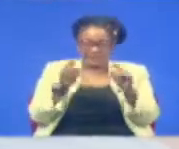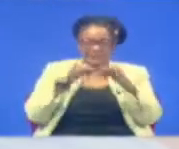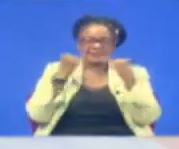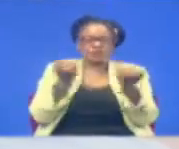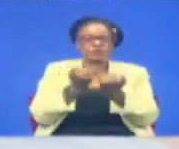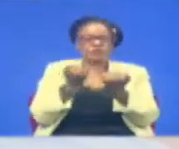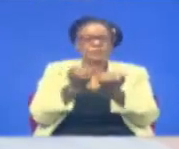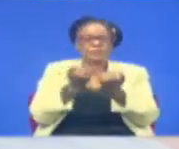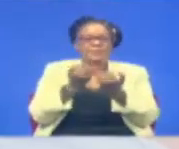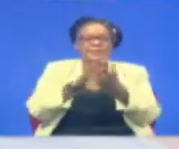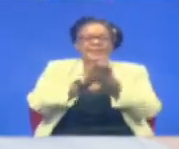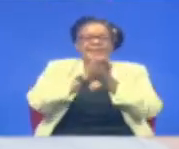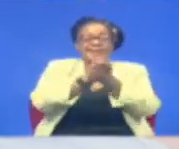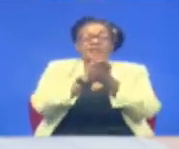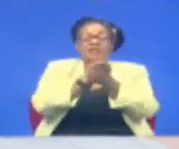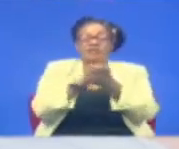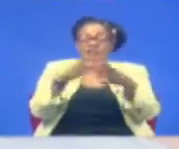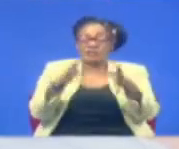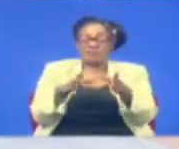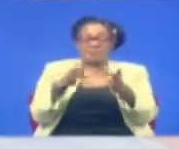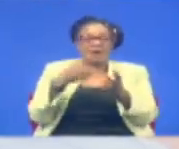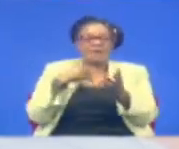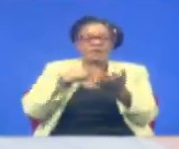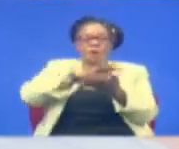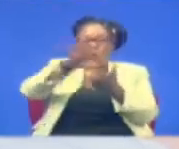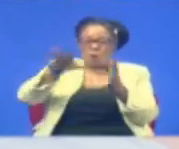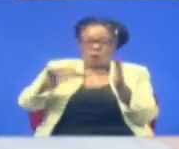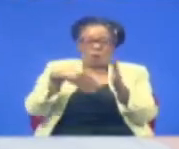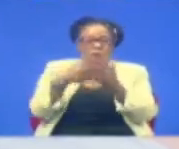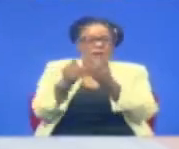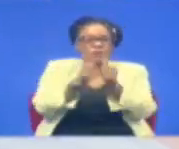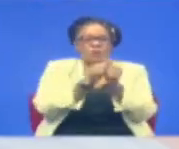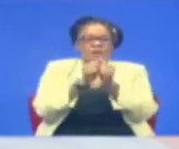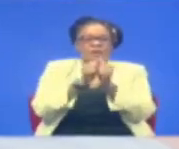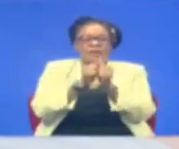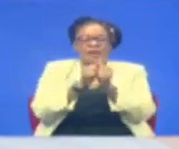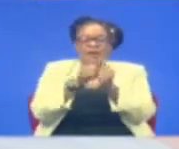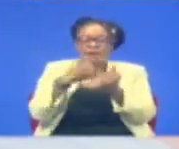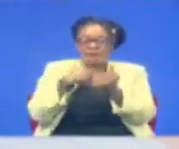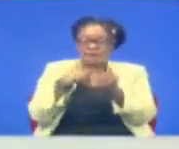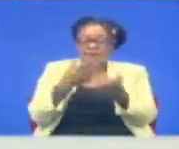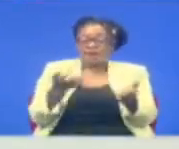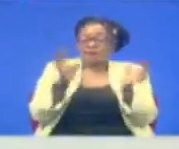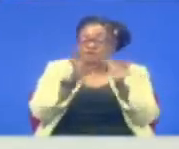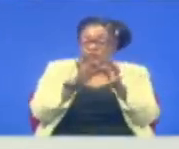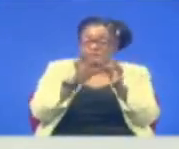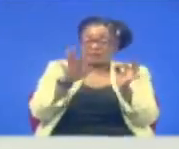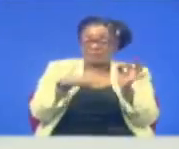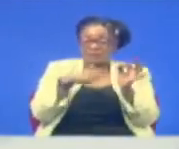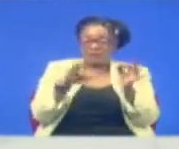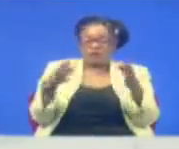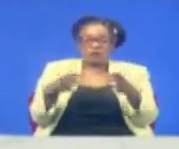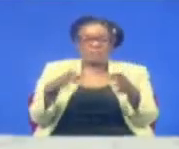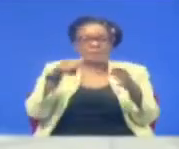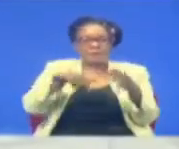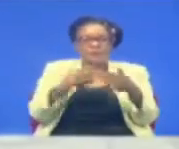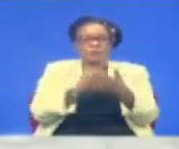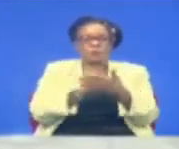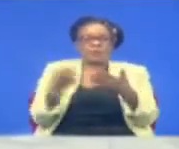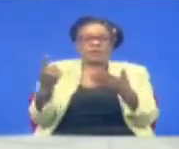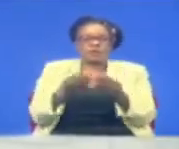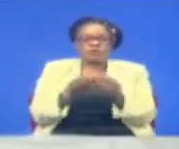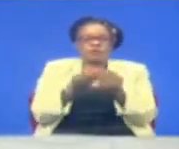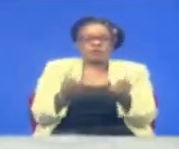handshake team bringing together all its proponents are now pushing for a joint parliamentary group meeting this week to iron out the